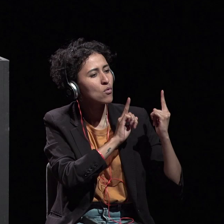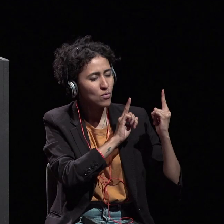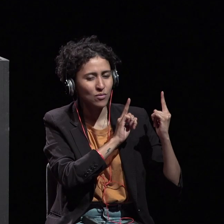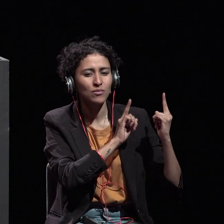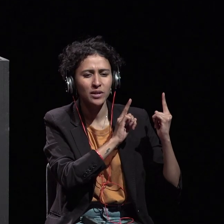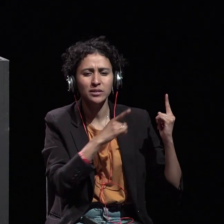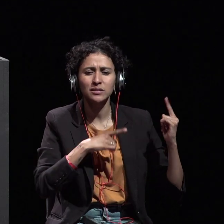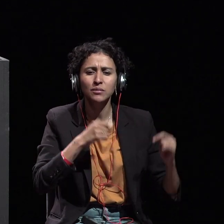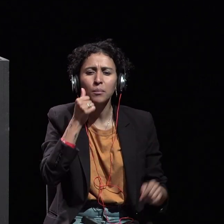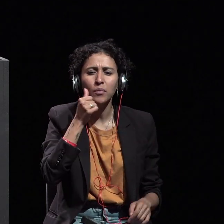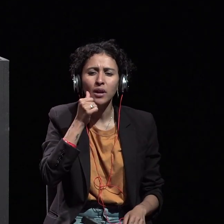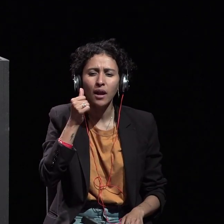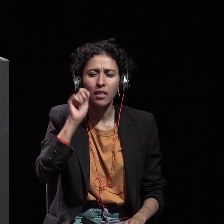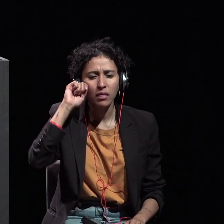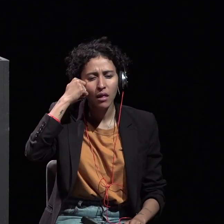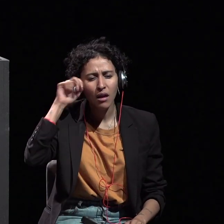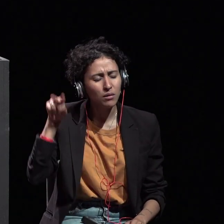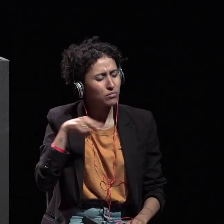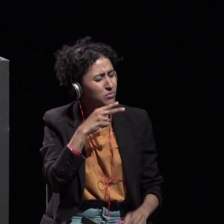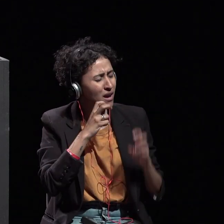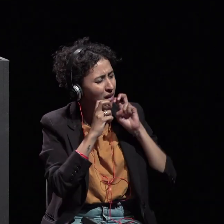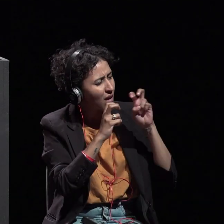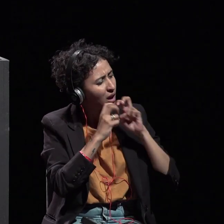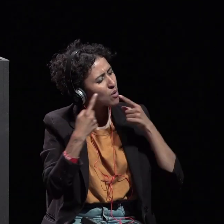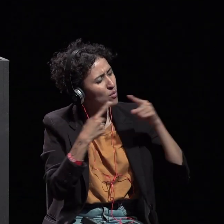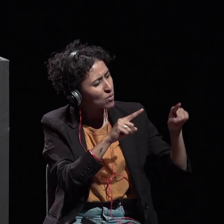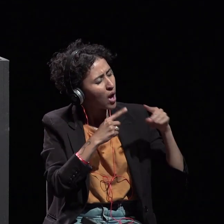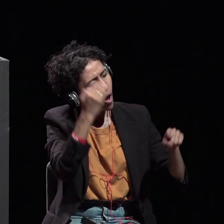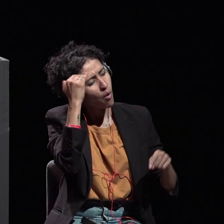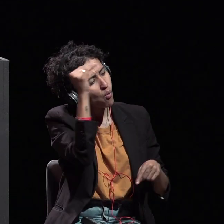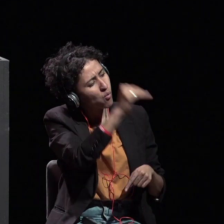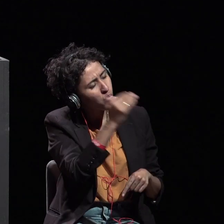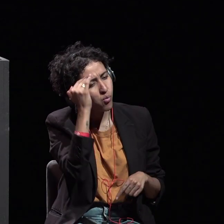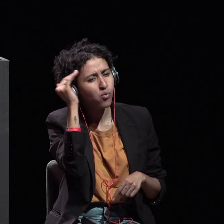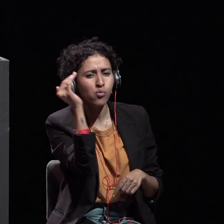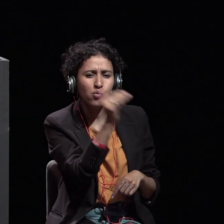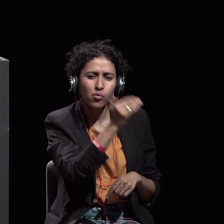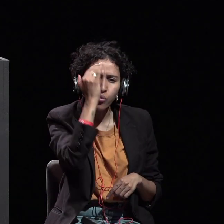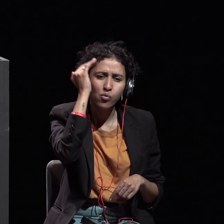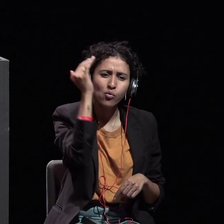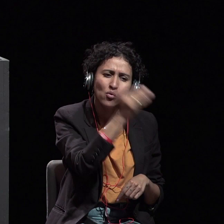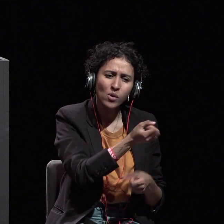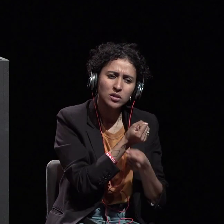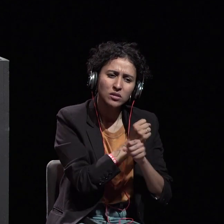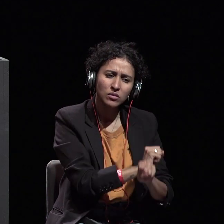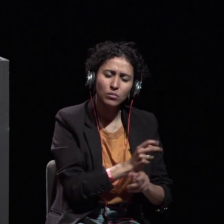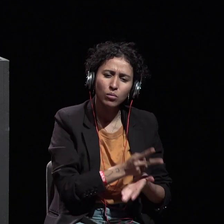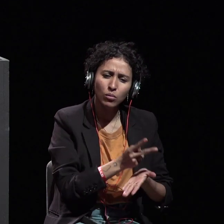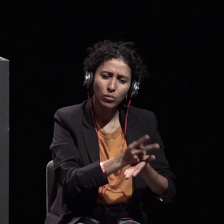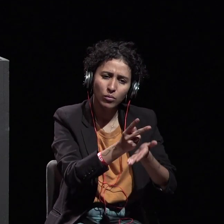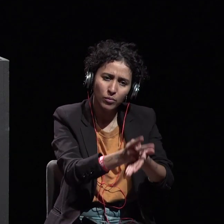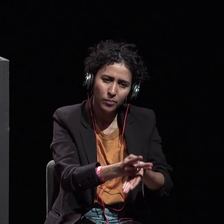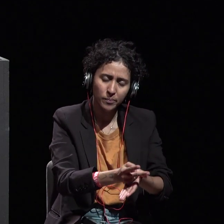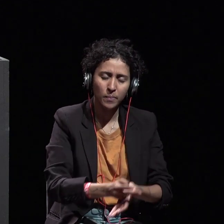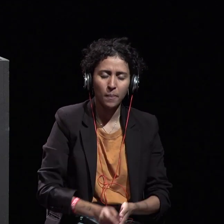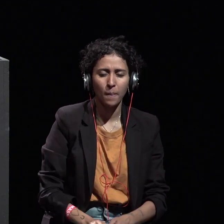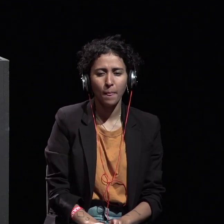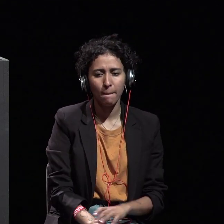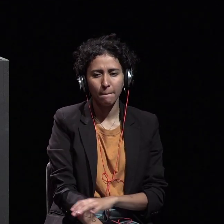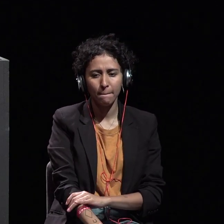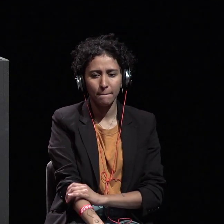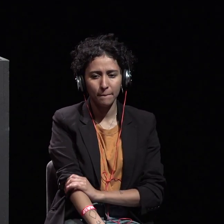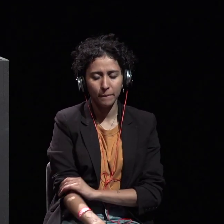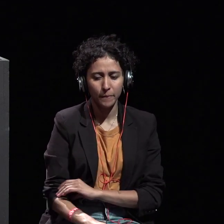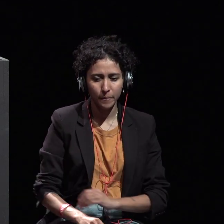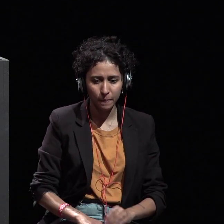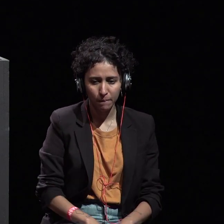our own and continued enslavement. A typical "you should have pulled yourself up by your bootstraps" narrative. Needless to say, there's still